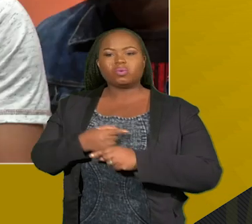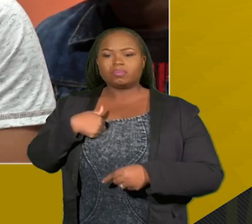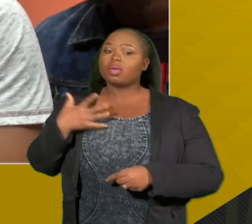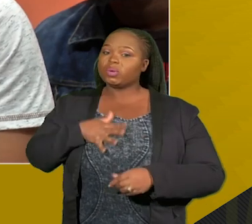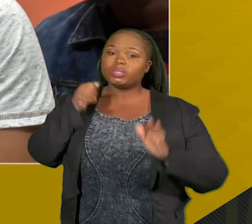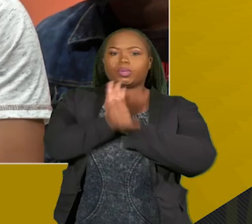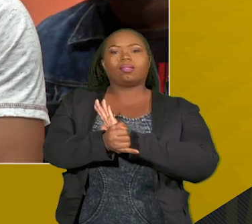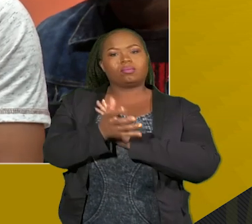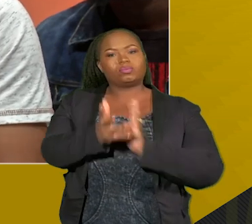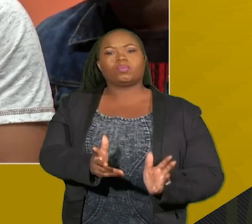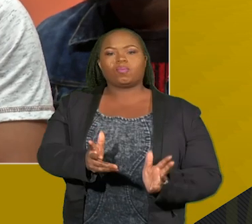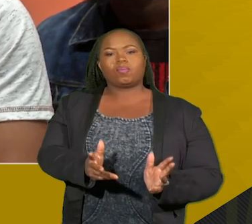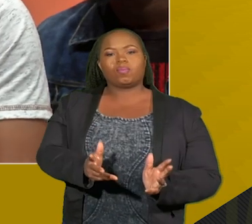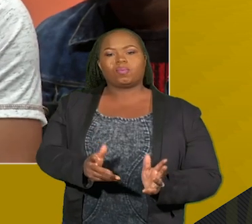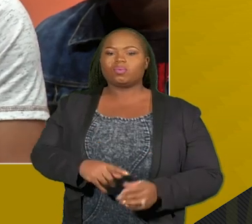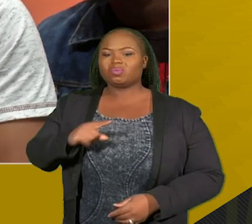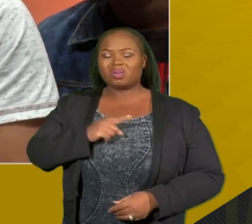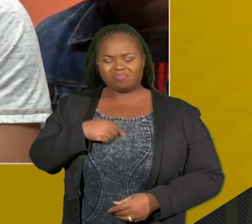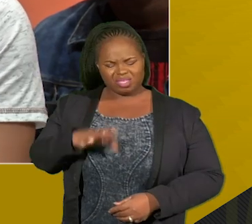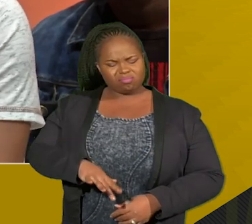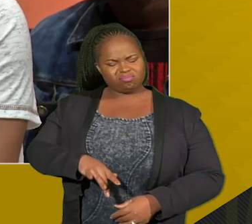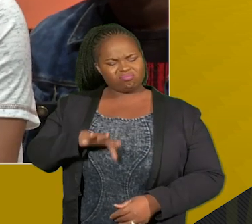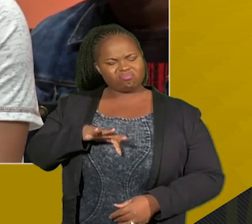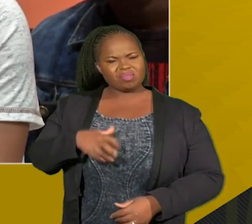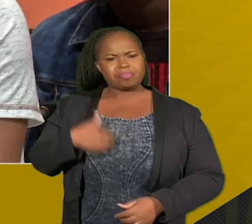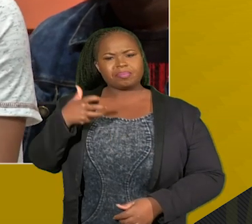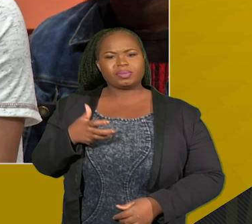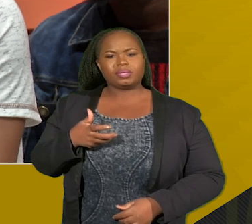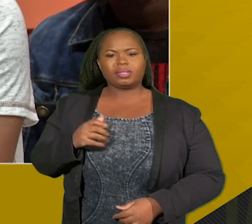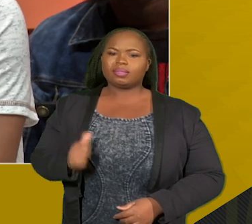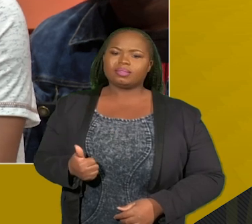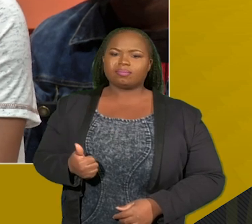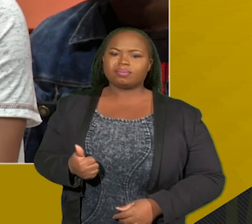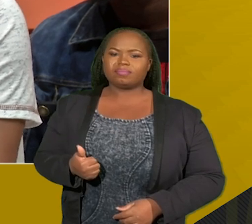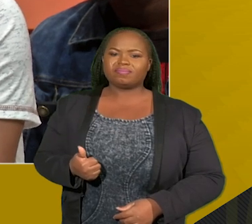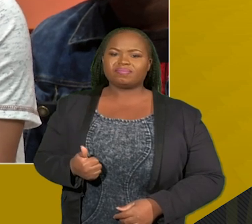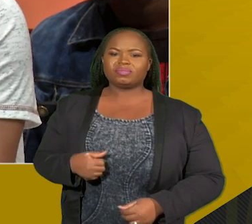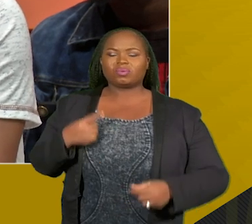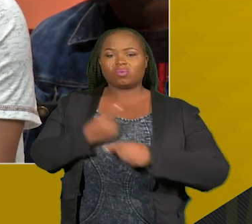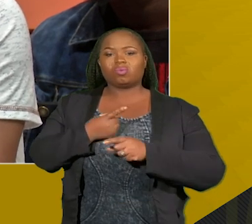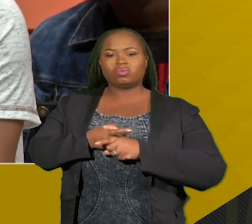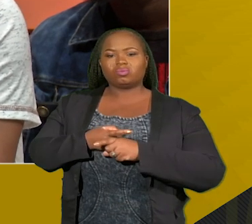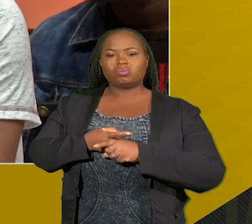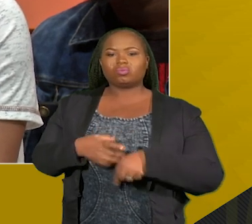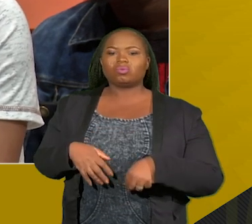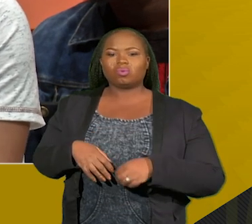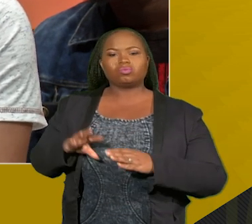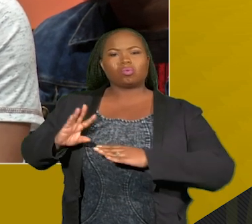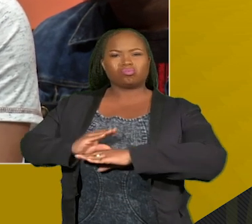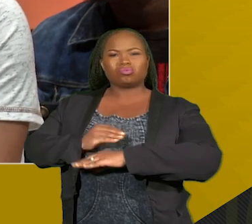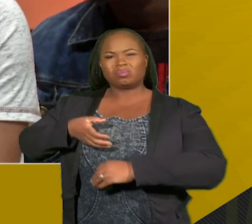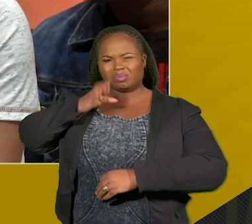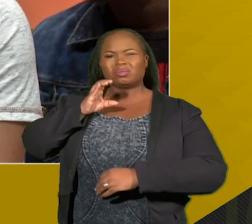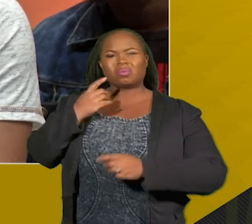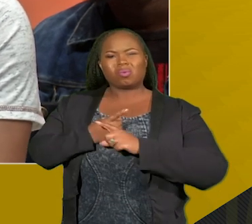about Lombuland. Like they were not quite letting Kilega end up can only like Murano or whatever. They were about